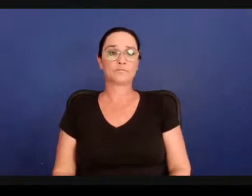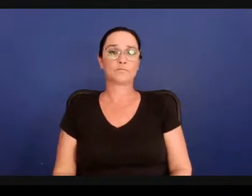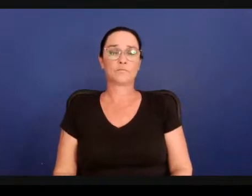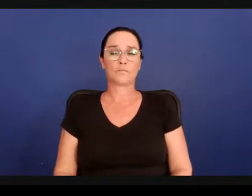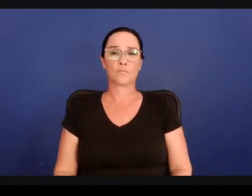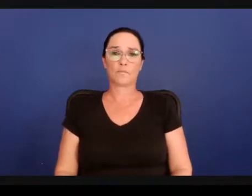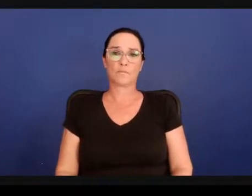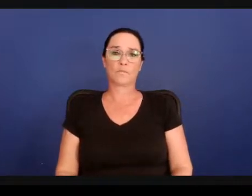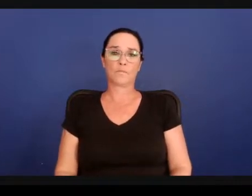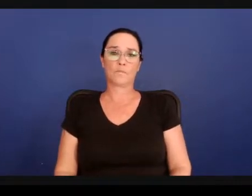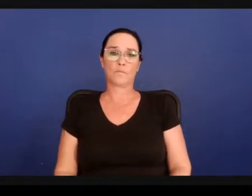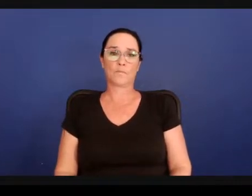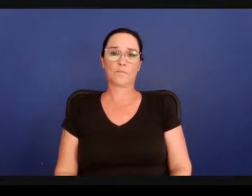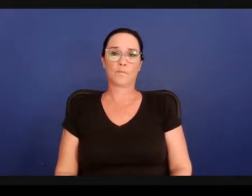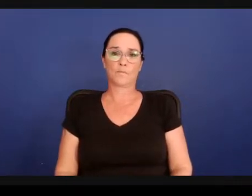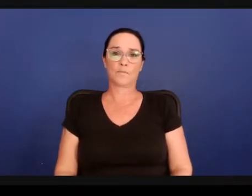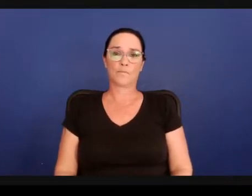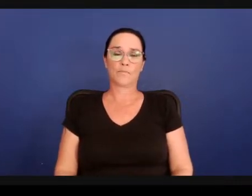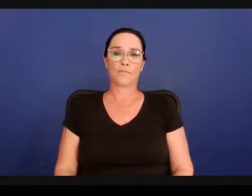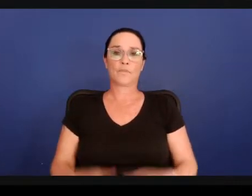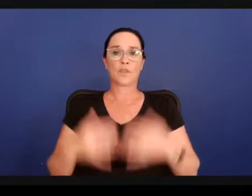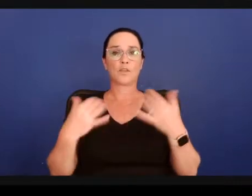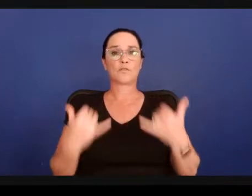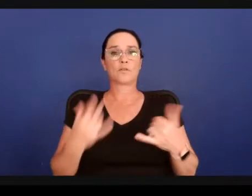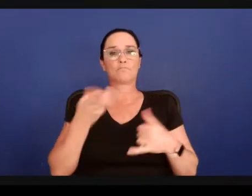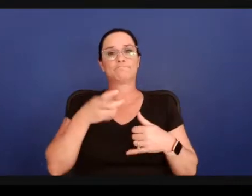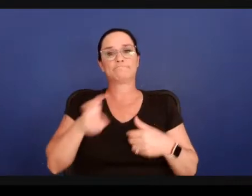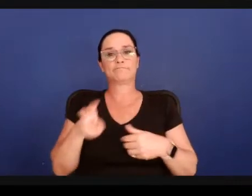our recent earthquakes